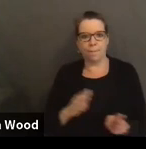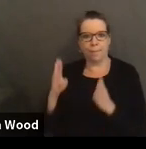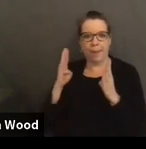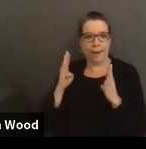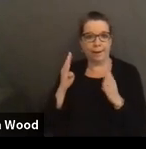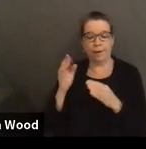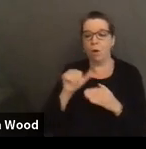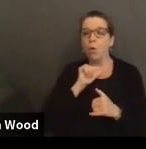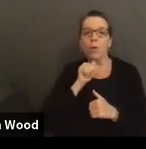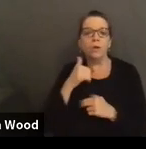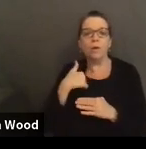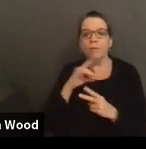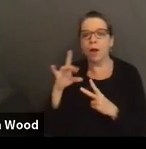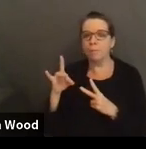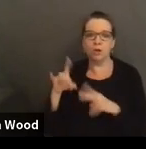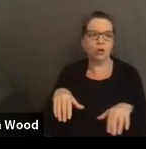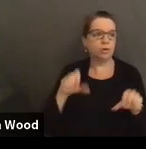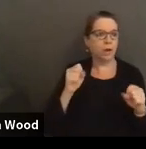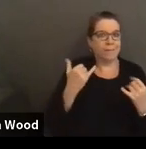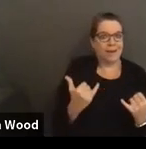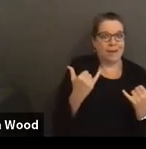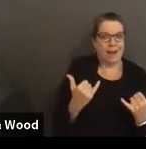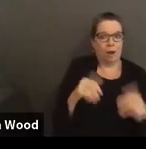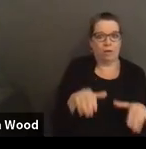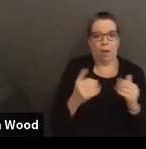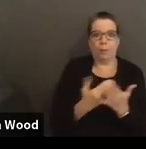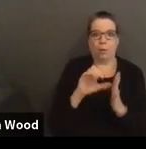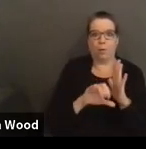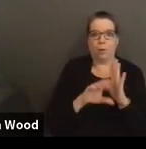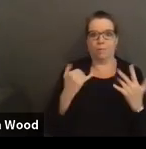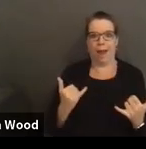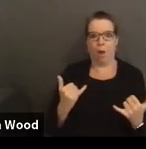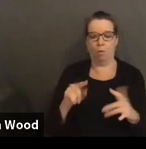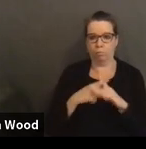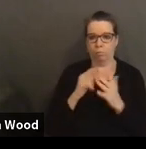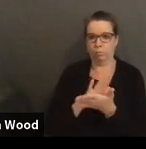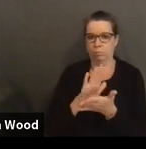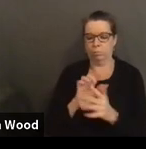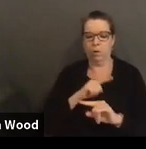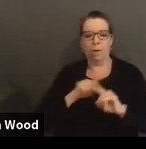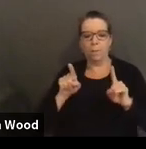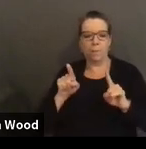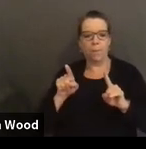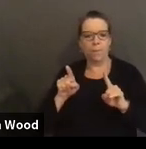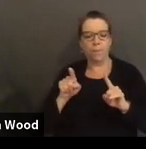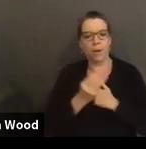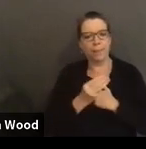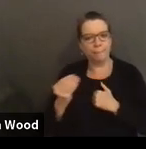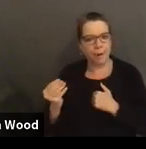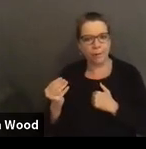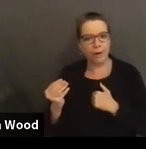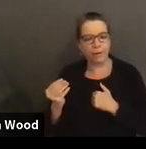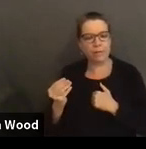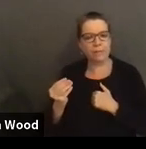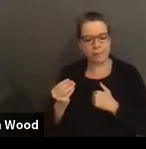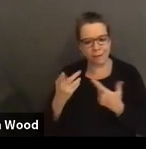don't have an option to adopt right immediately when school starts. But this is not, the materials that you're adapting